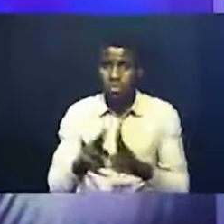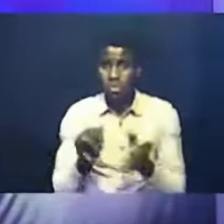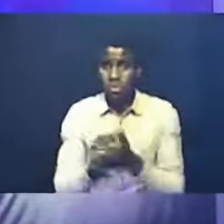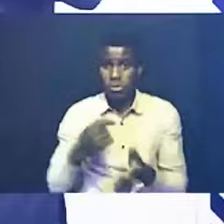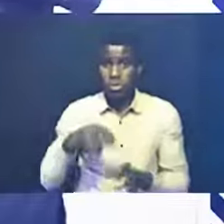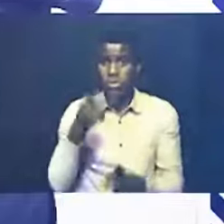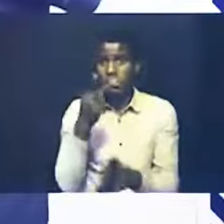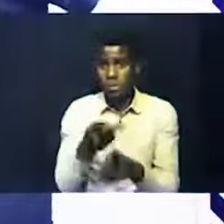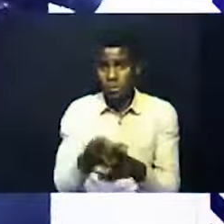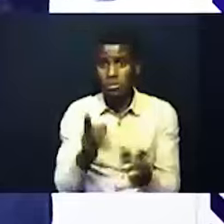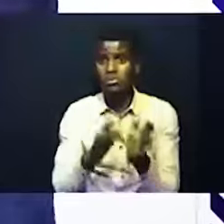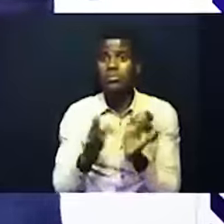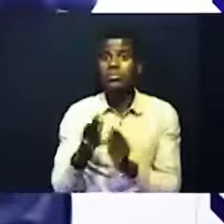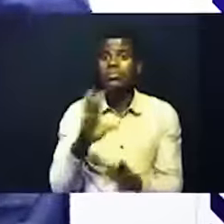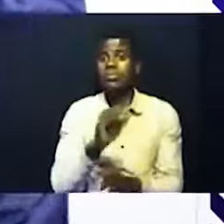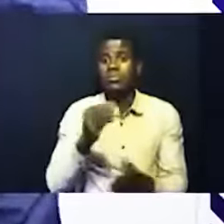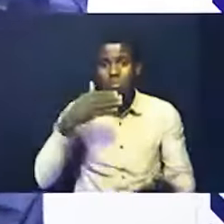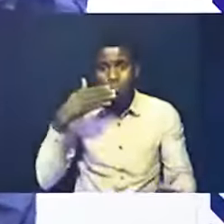good heart